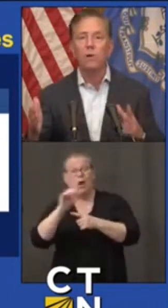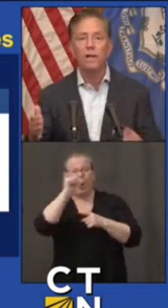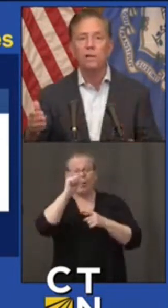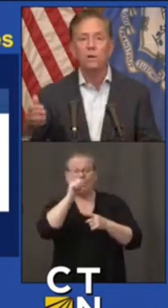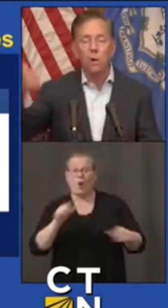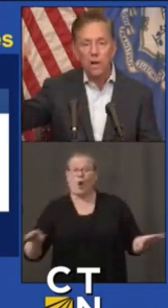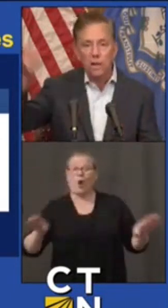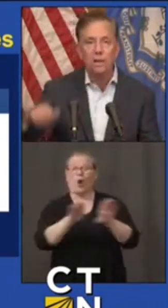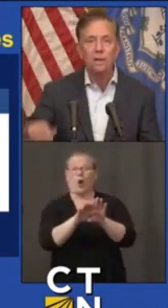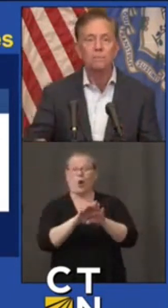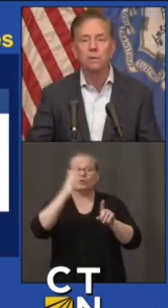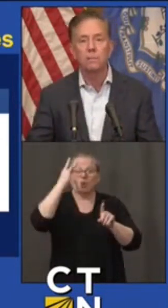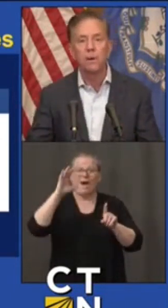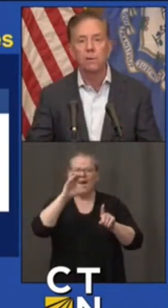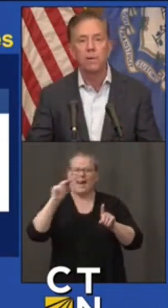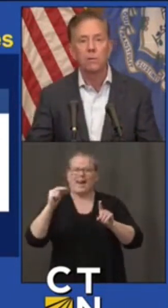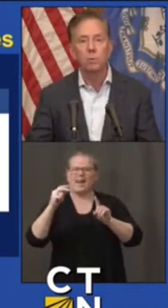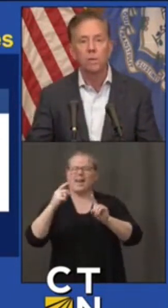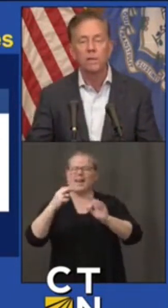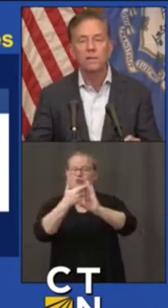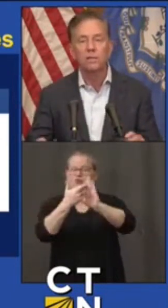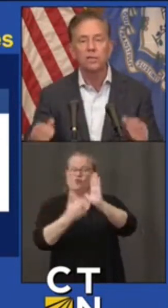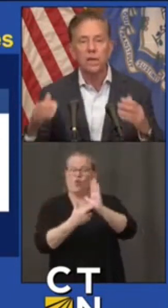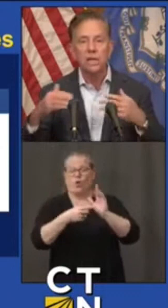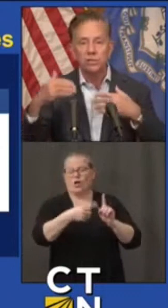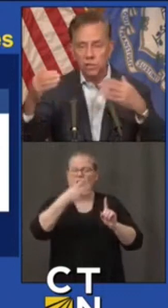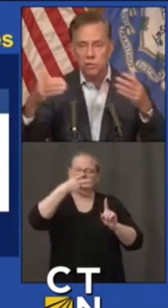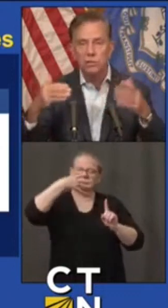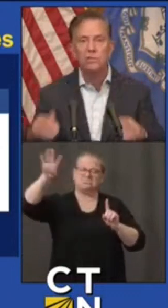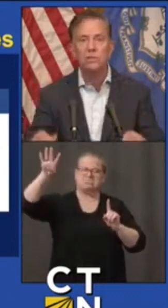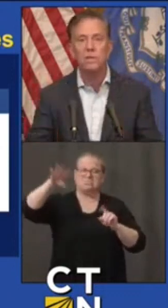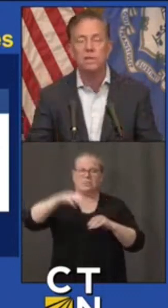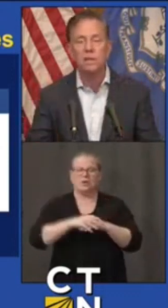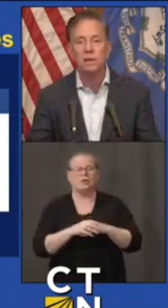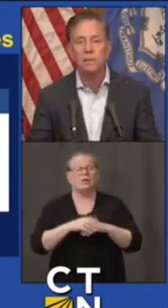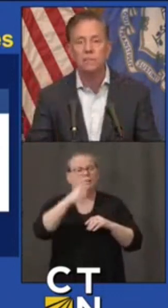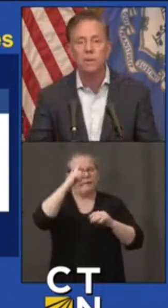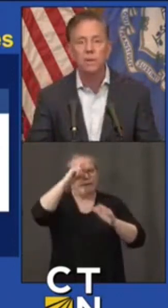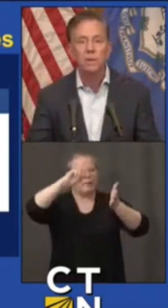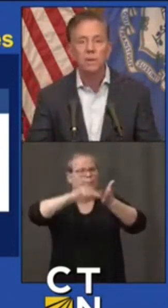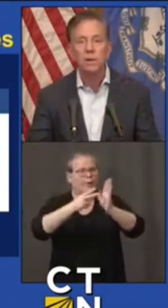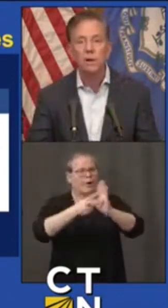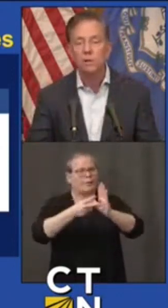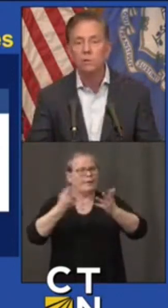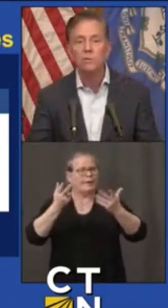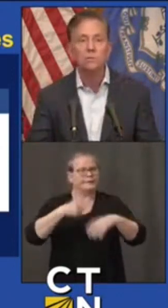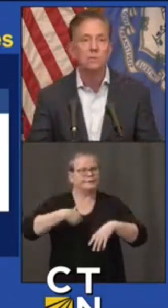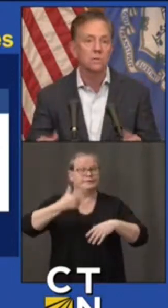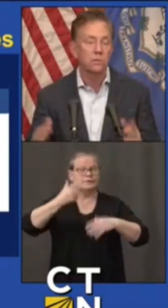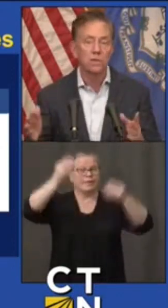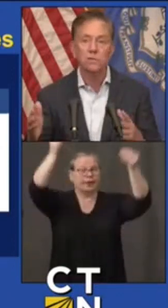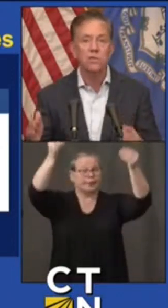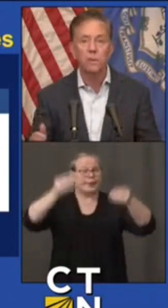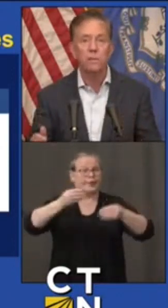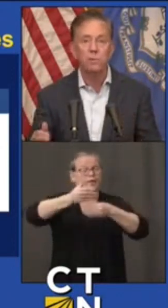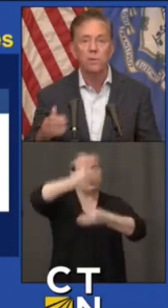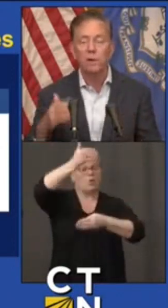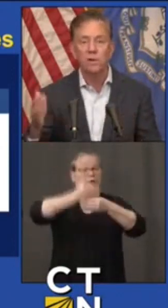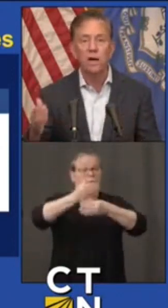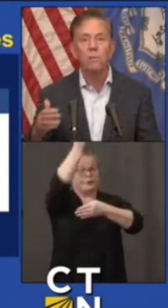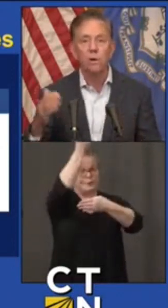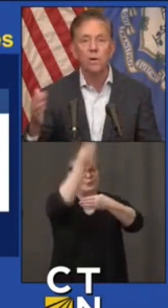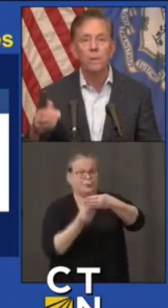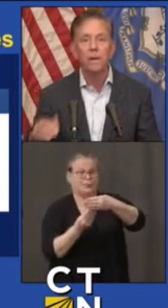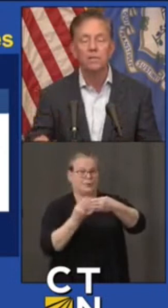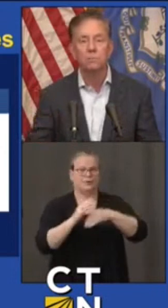went out of their way. Apparently they were pulling down the shades so you couldn't see the hundreds or dozens of people there